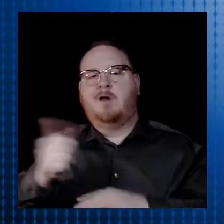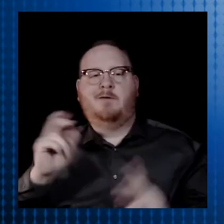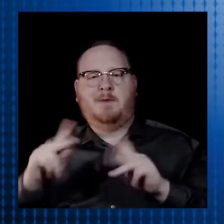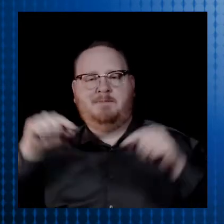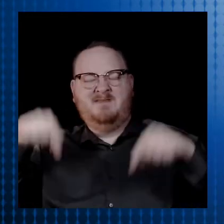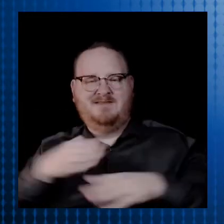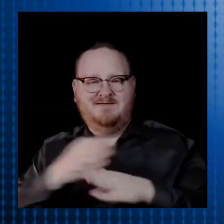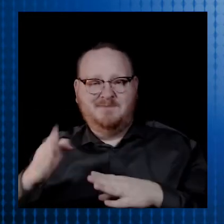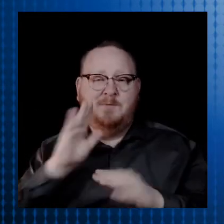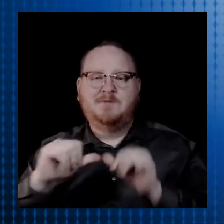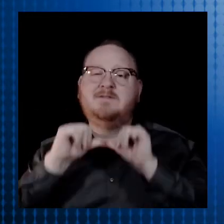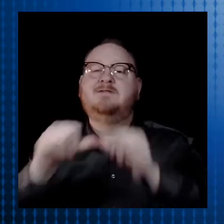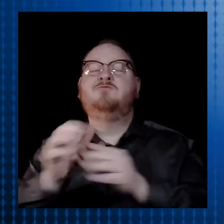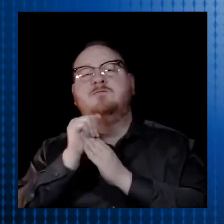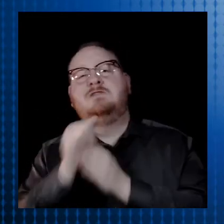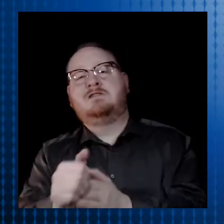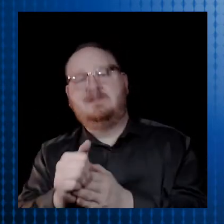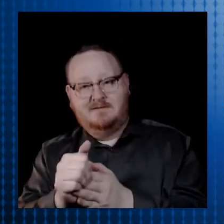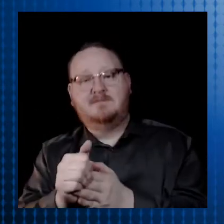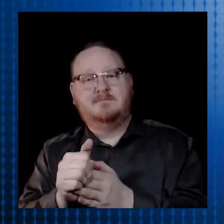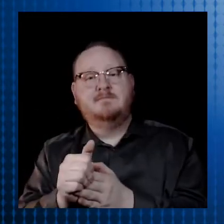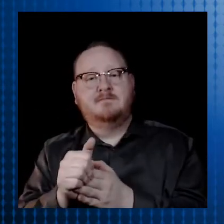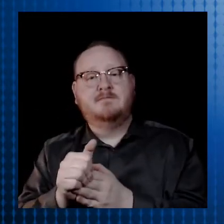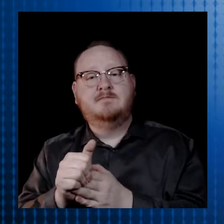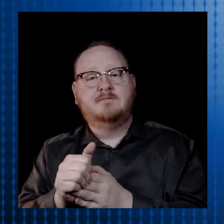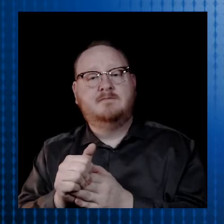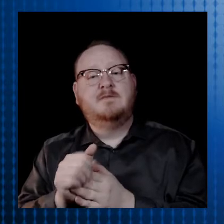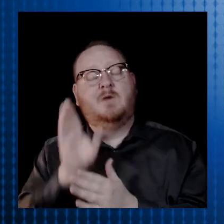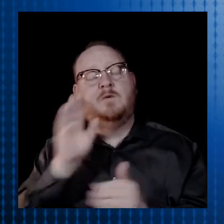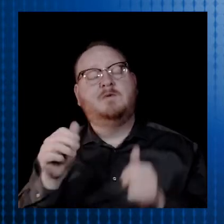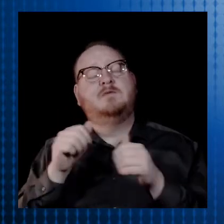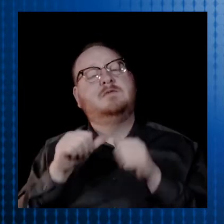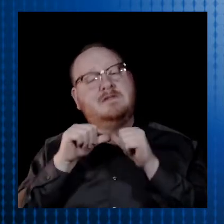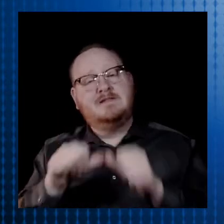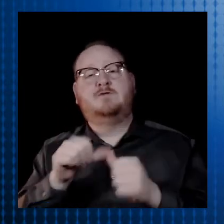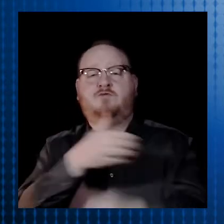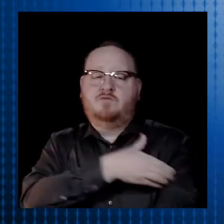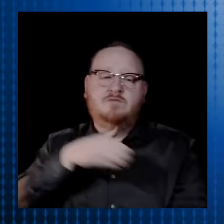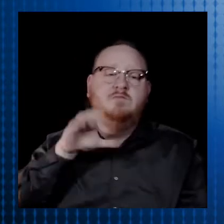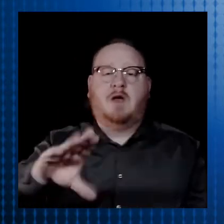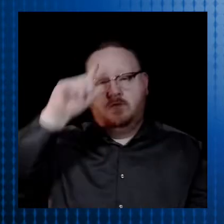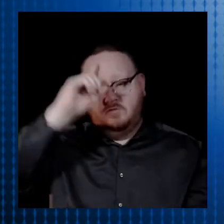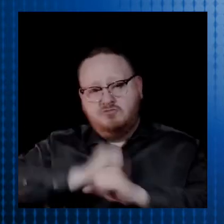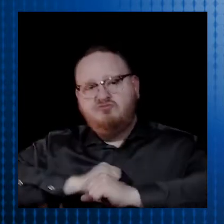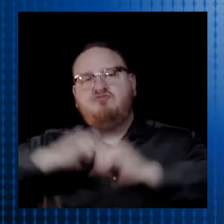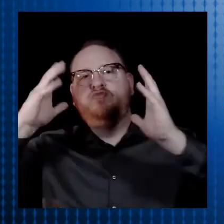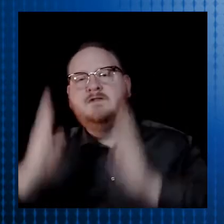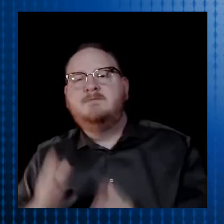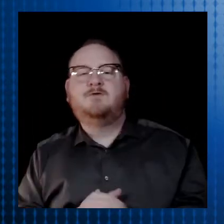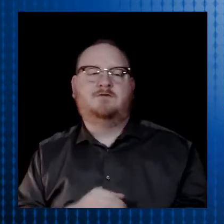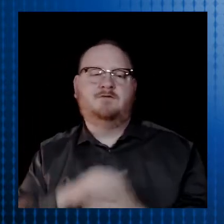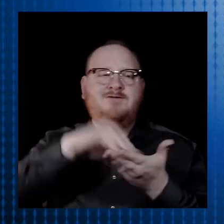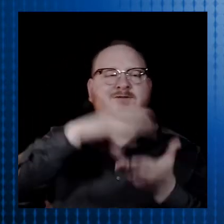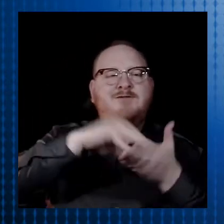will continue to lead and continue my efforts to empower dreamers, learners, and